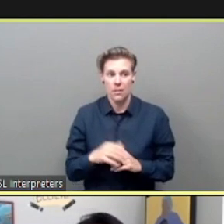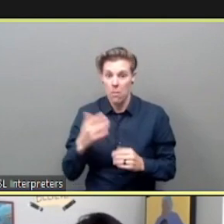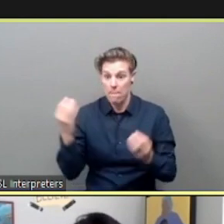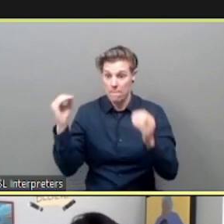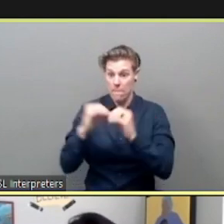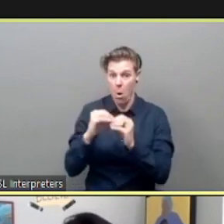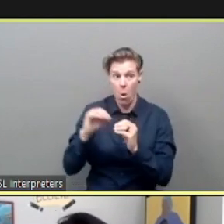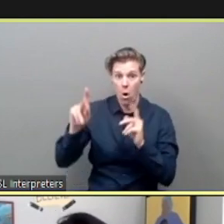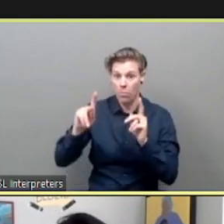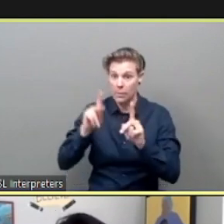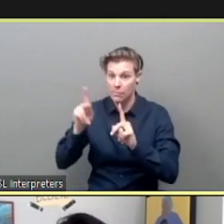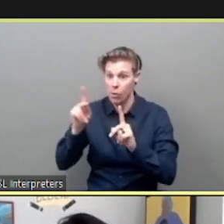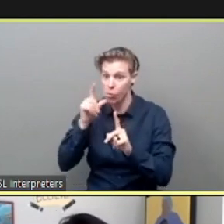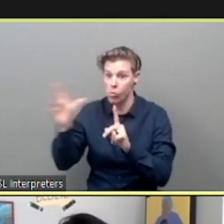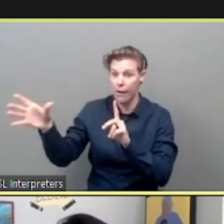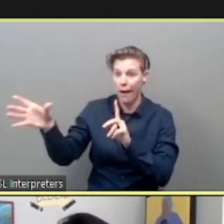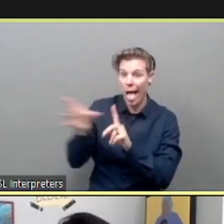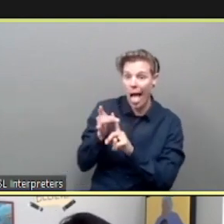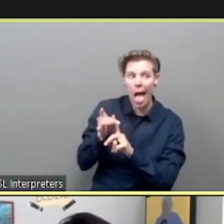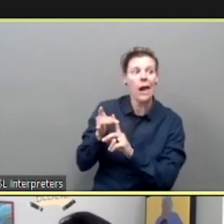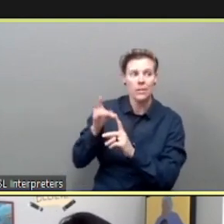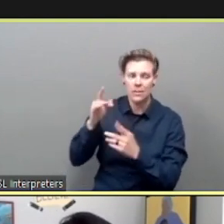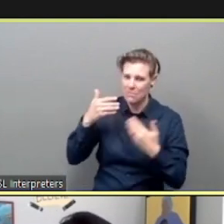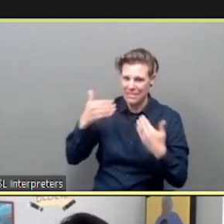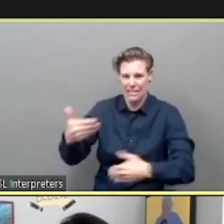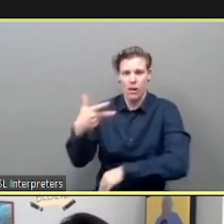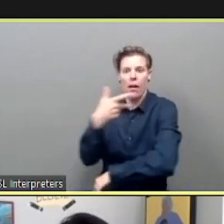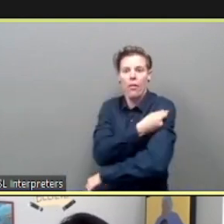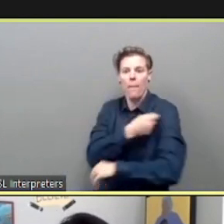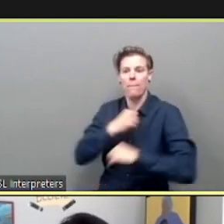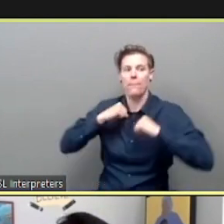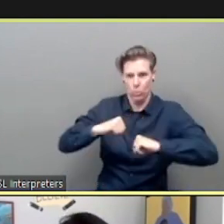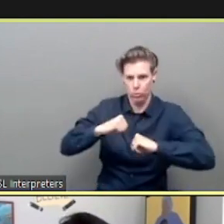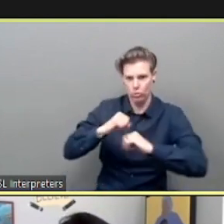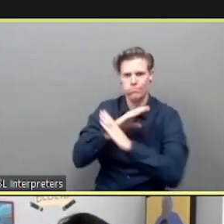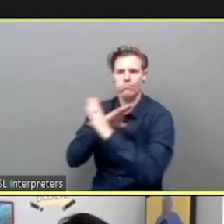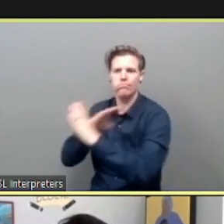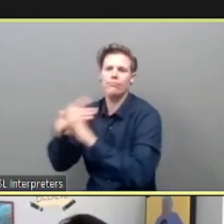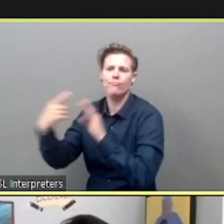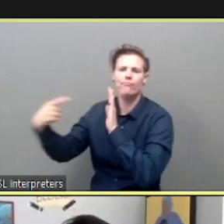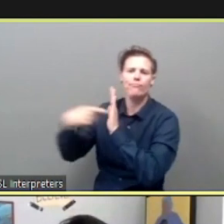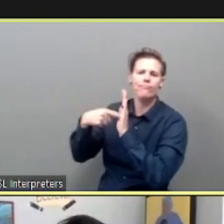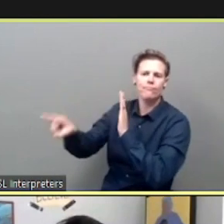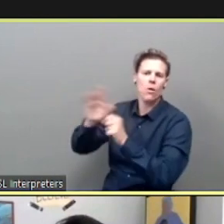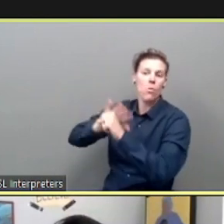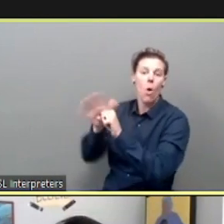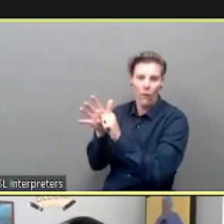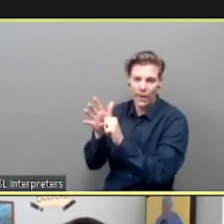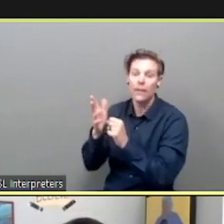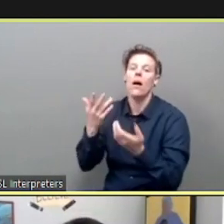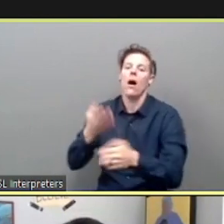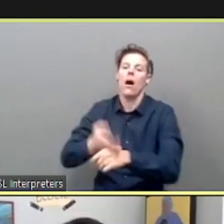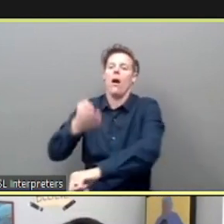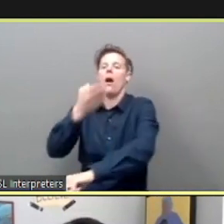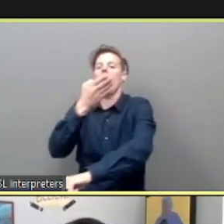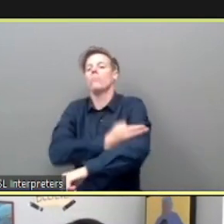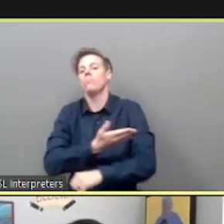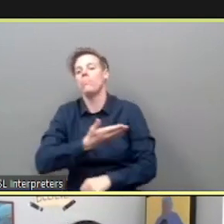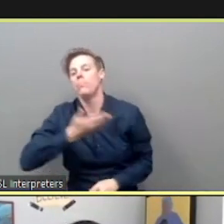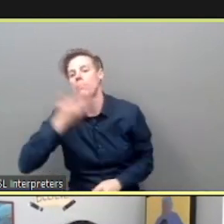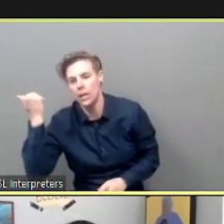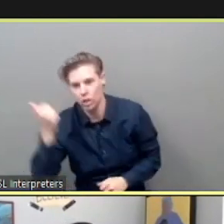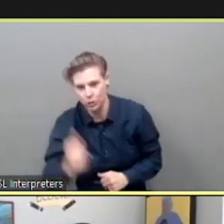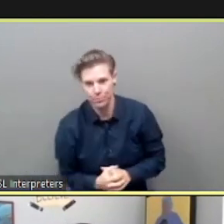get vaccinated with our primaries, the more we'll start to be able to end this pandemic. So thank you. Next